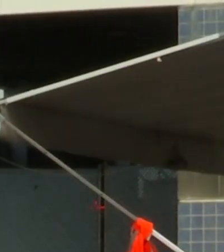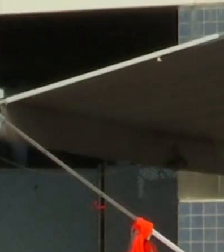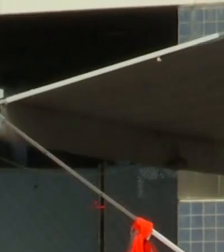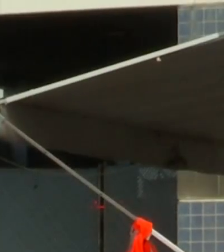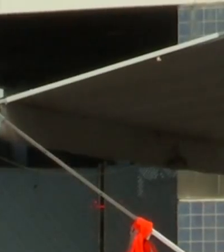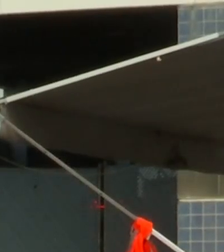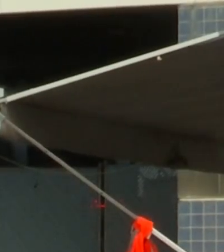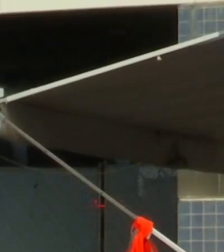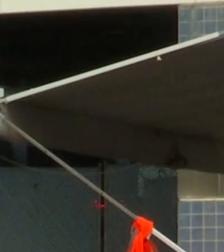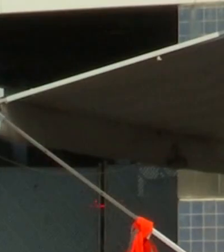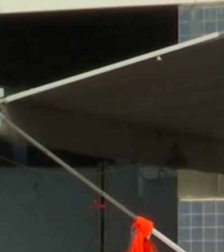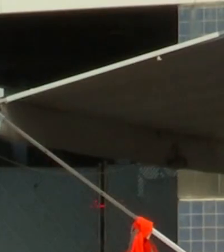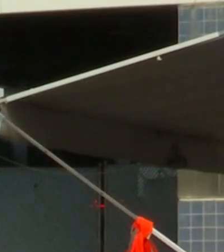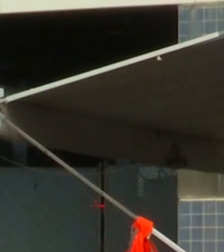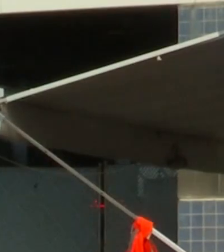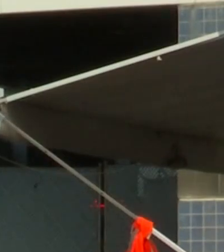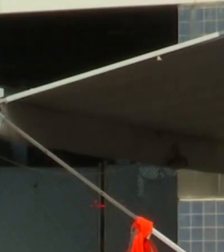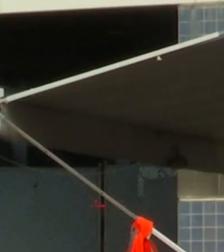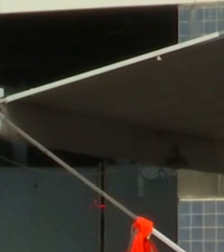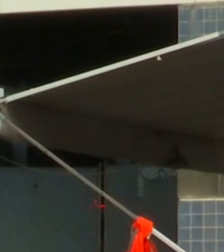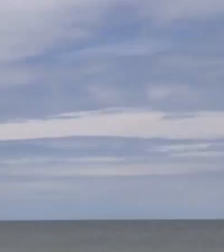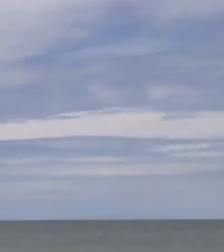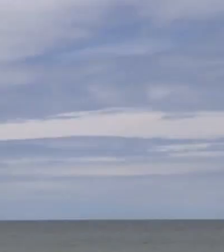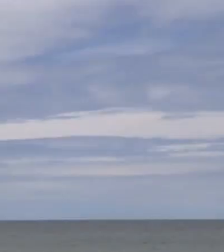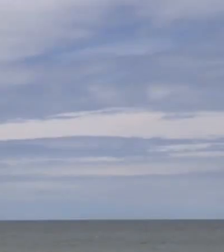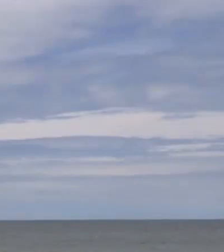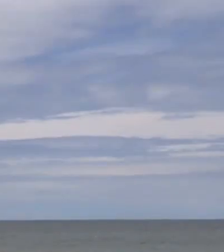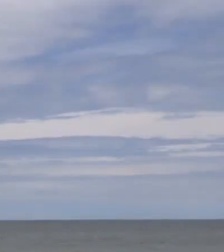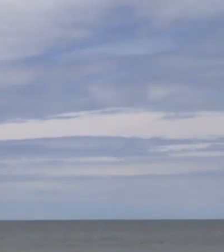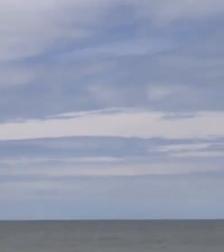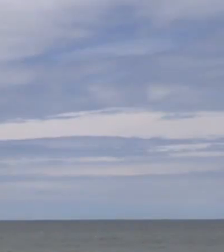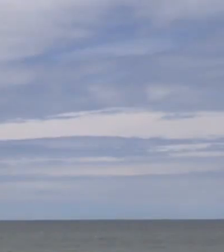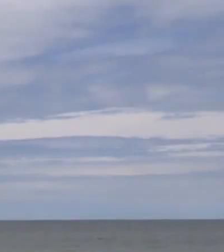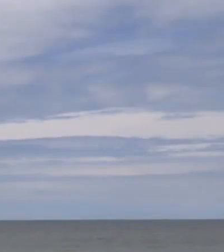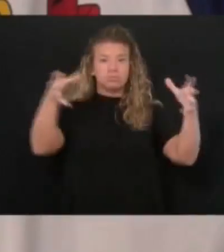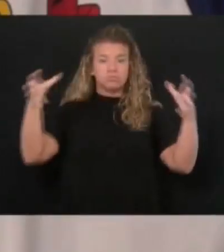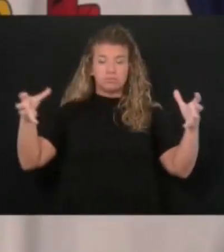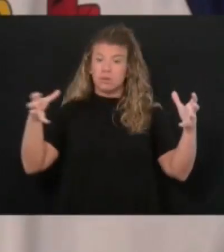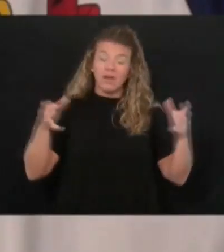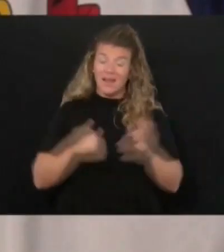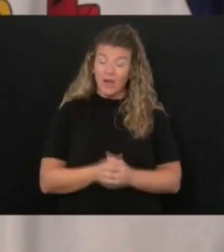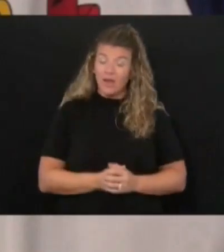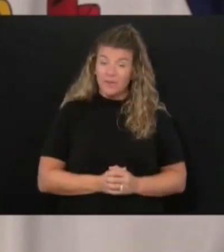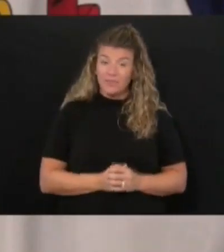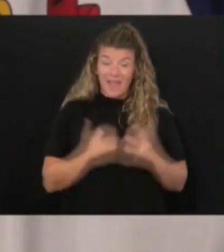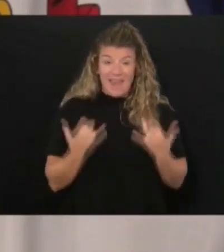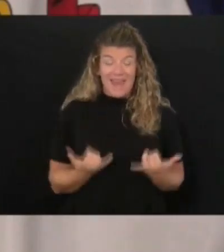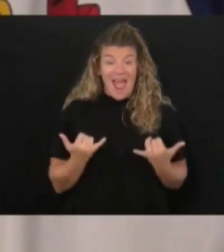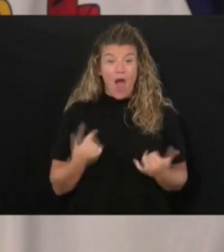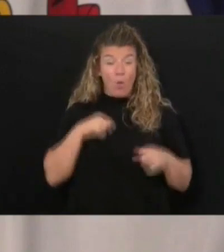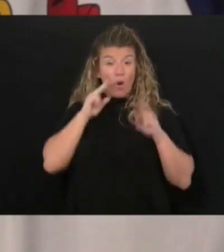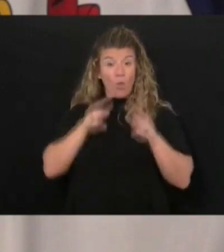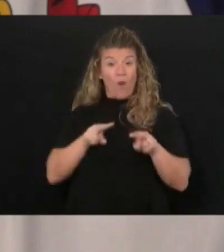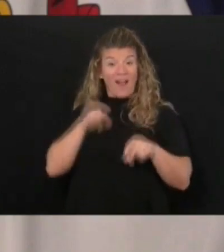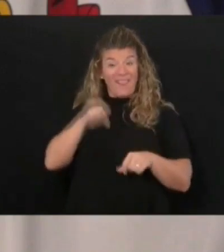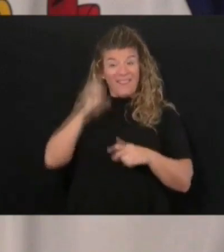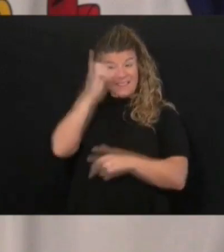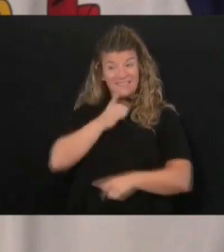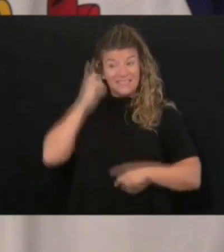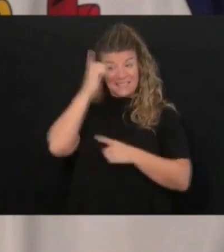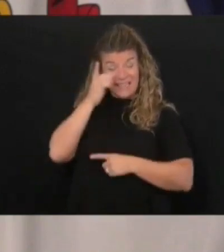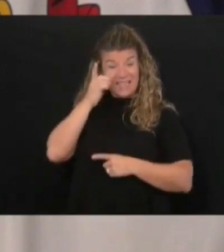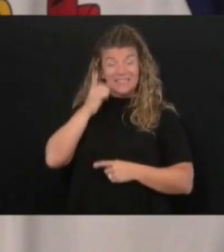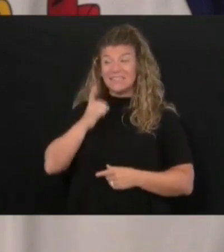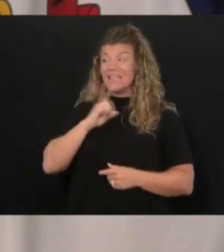is migrating from the south. We're seeing a movement now that this disease is moving